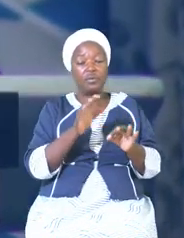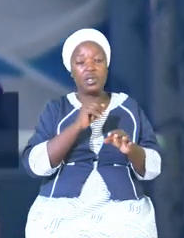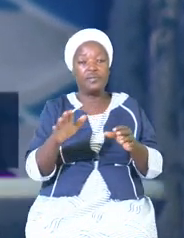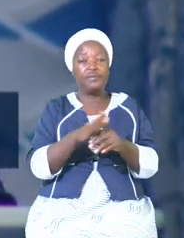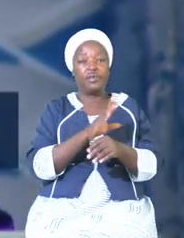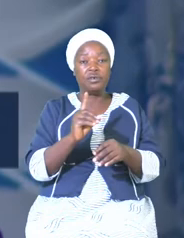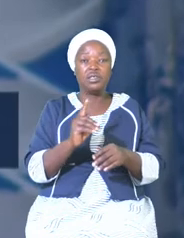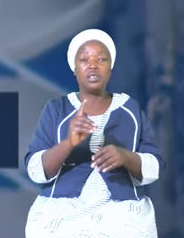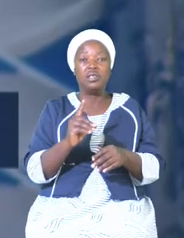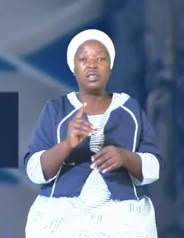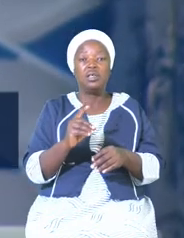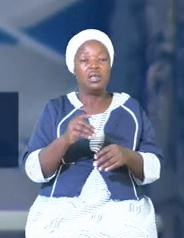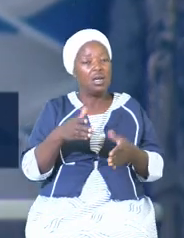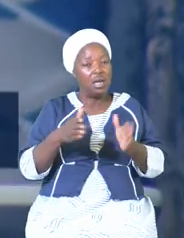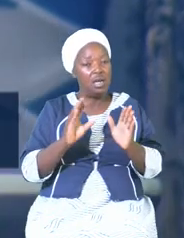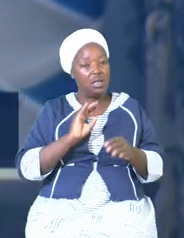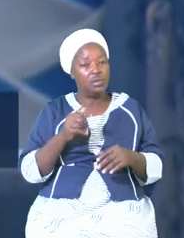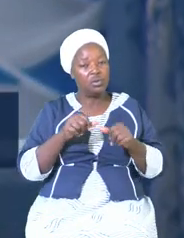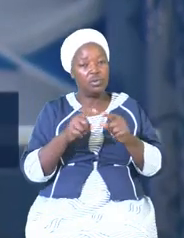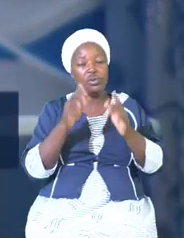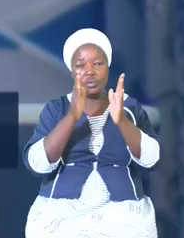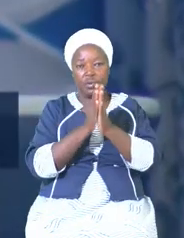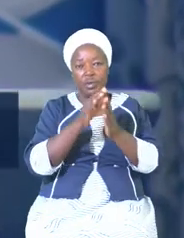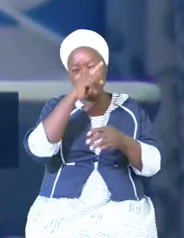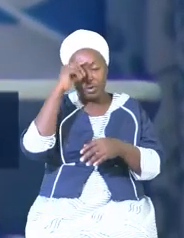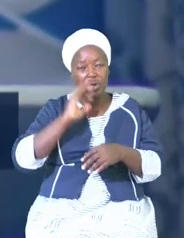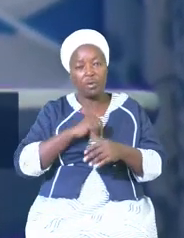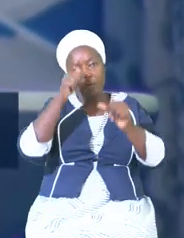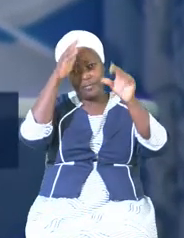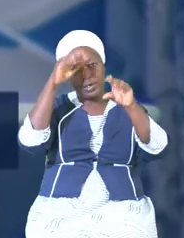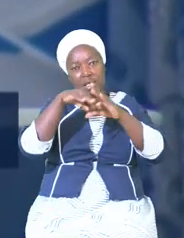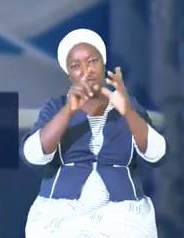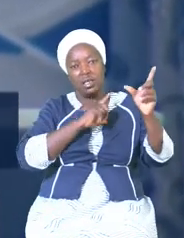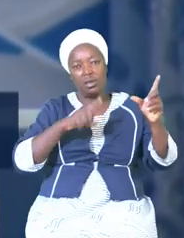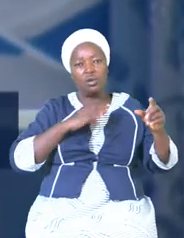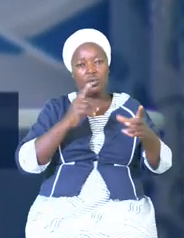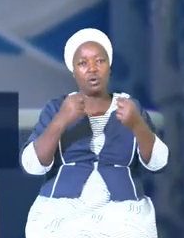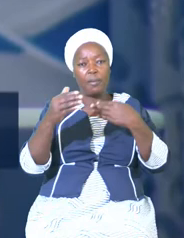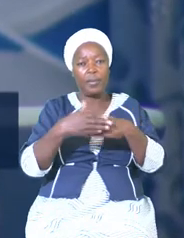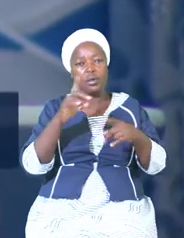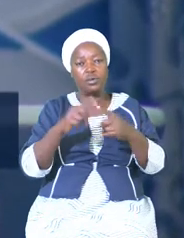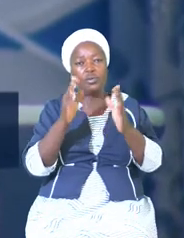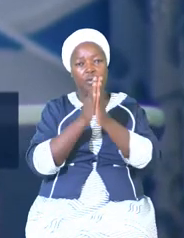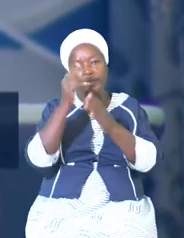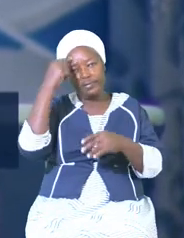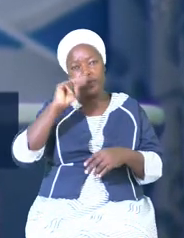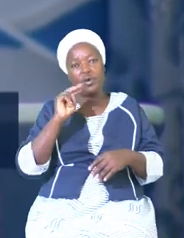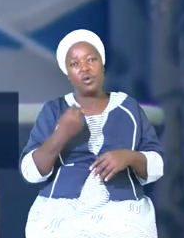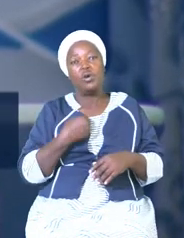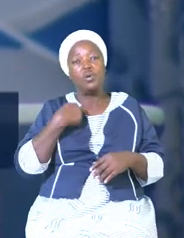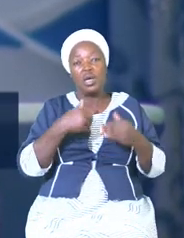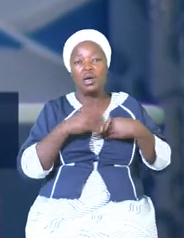let's be praying, because our Father in the Lord is still coming back to pray for us. We have been told